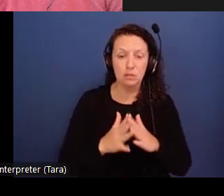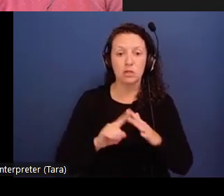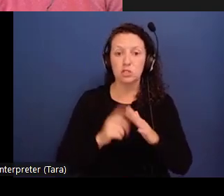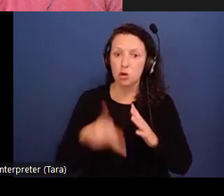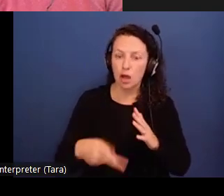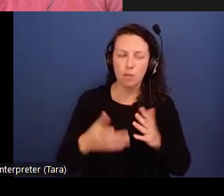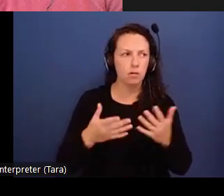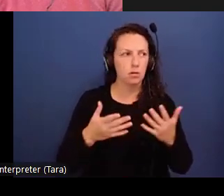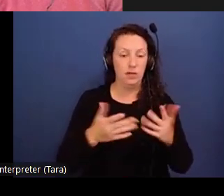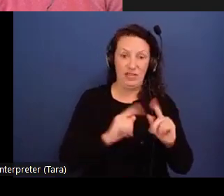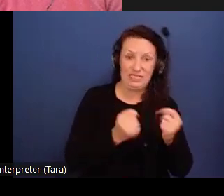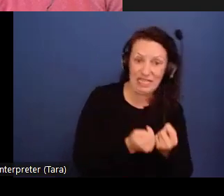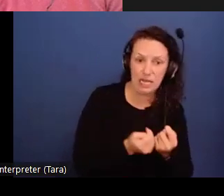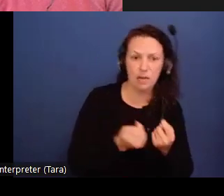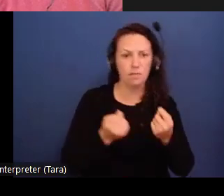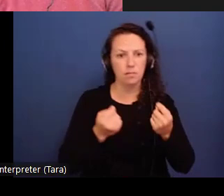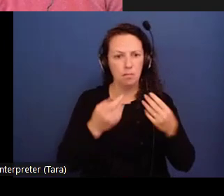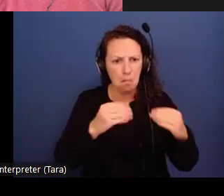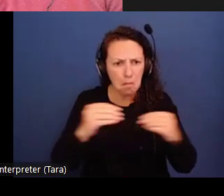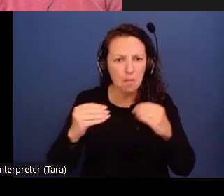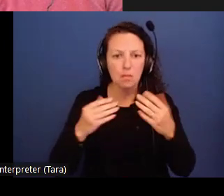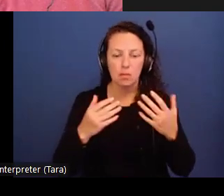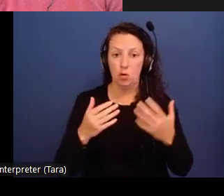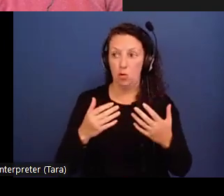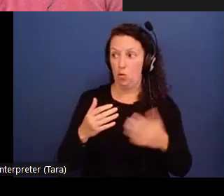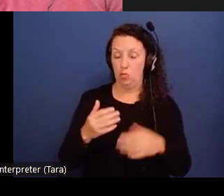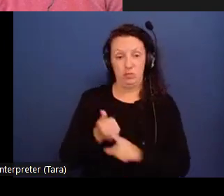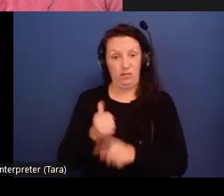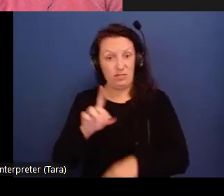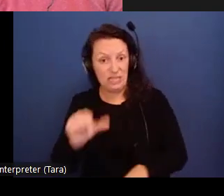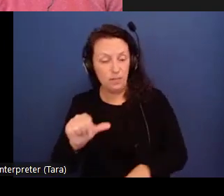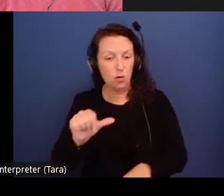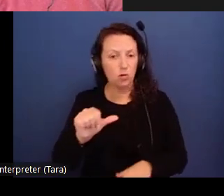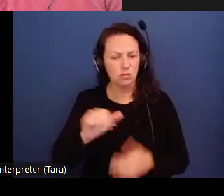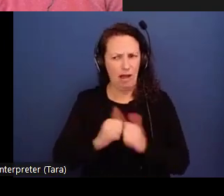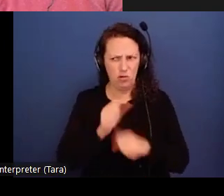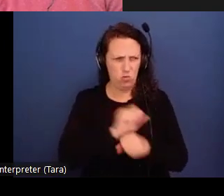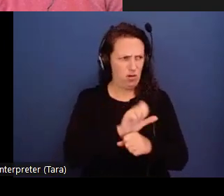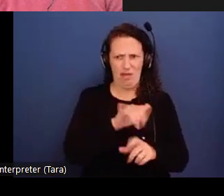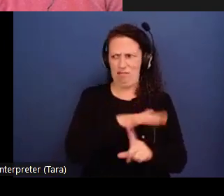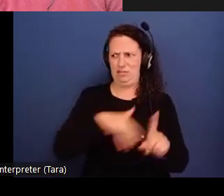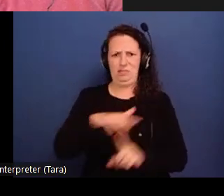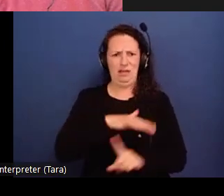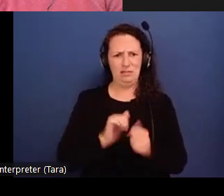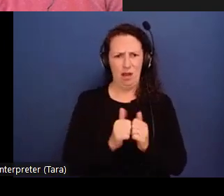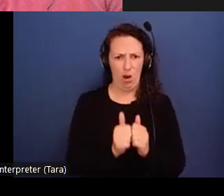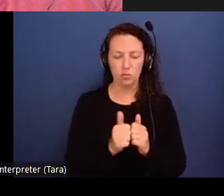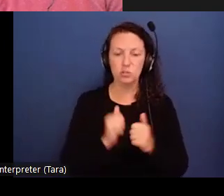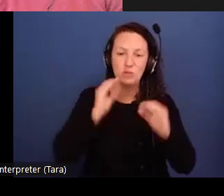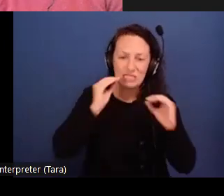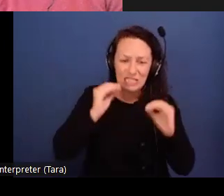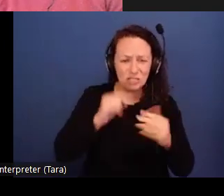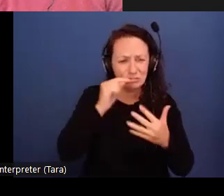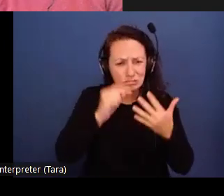how to work as a disabled entrepreneur in the startup space. So we teach startup founders on all